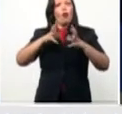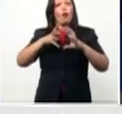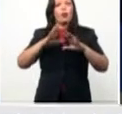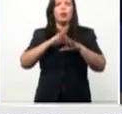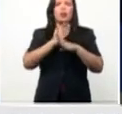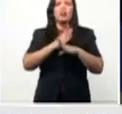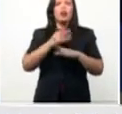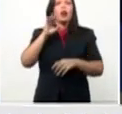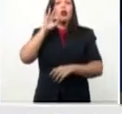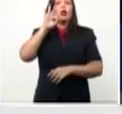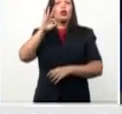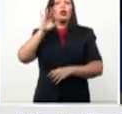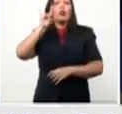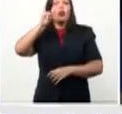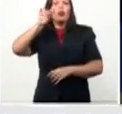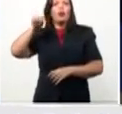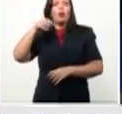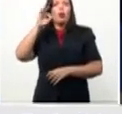and